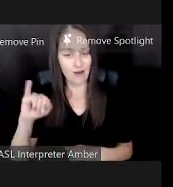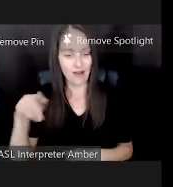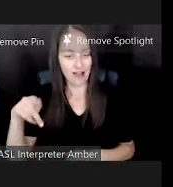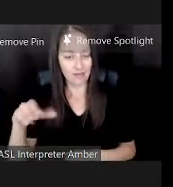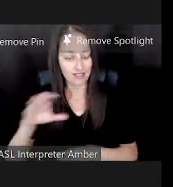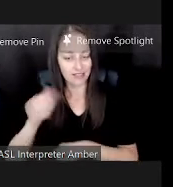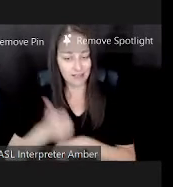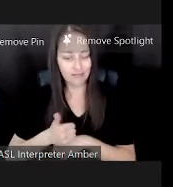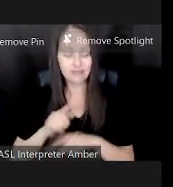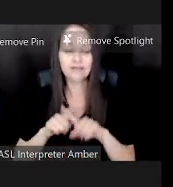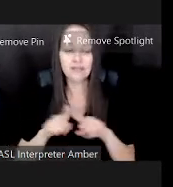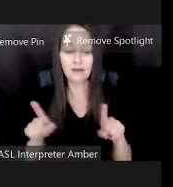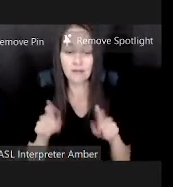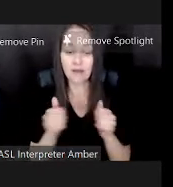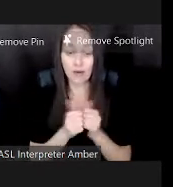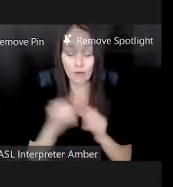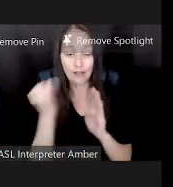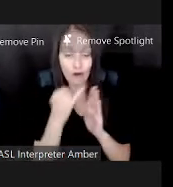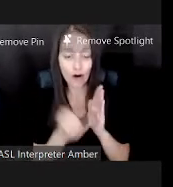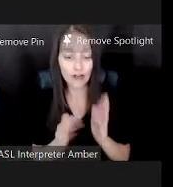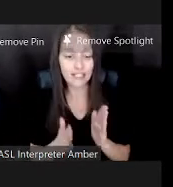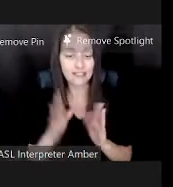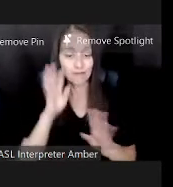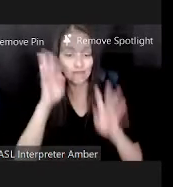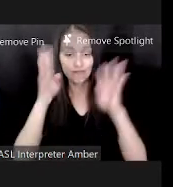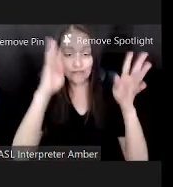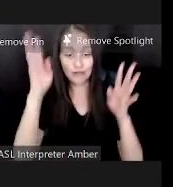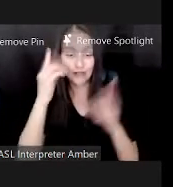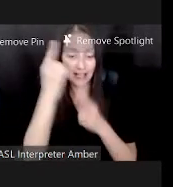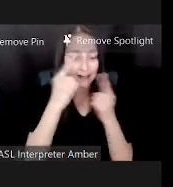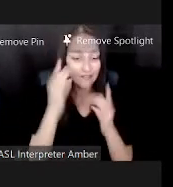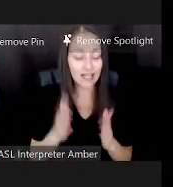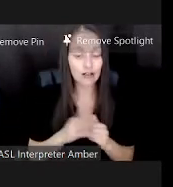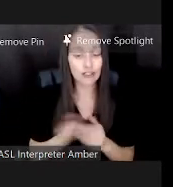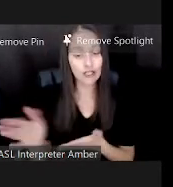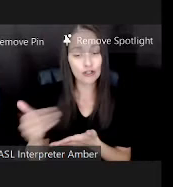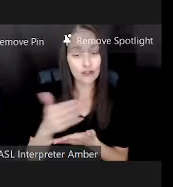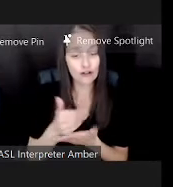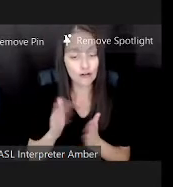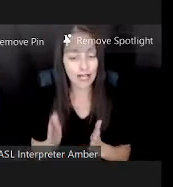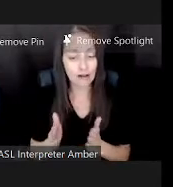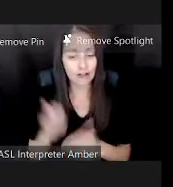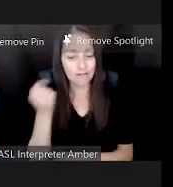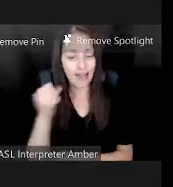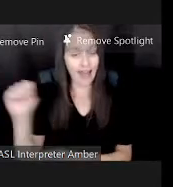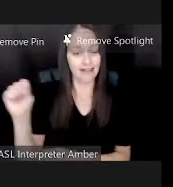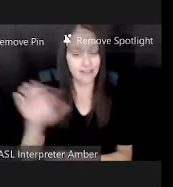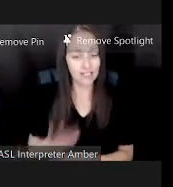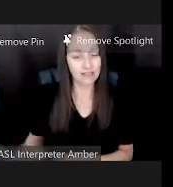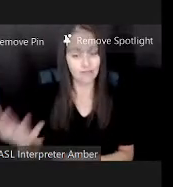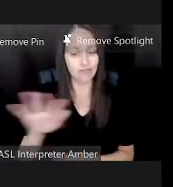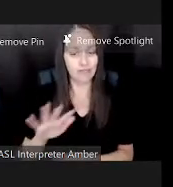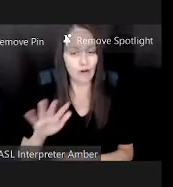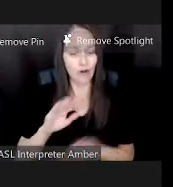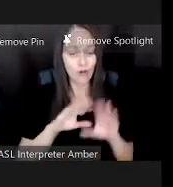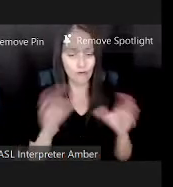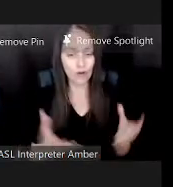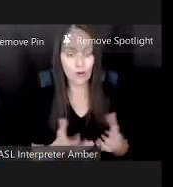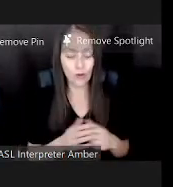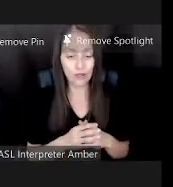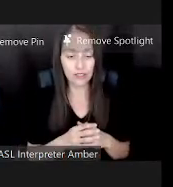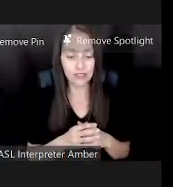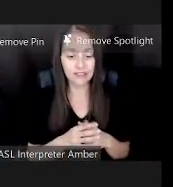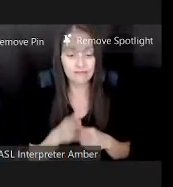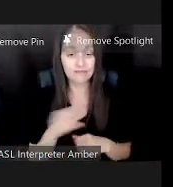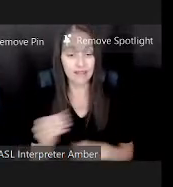interdependence with artists, creative thinkers, curators, activists around the world. And the forces that politics or